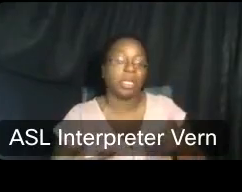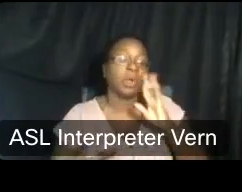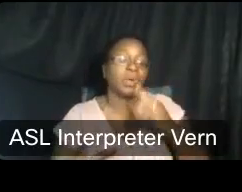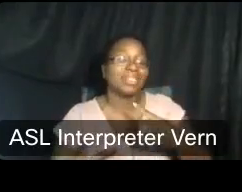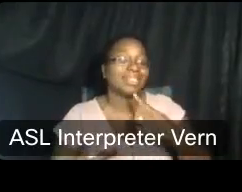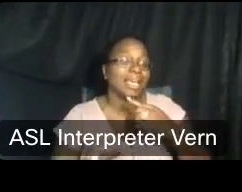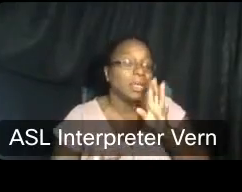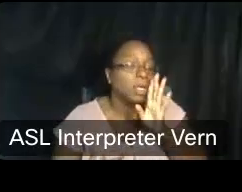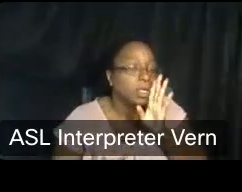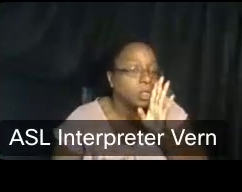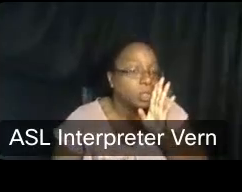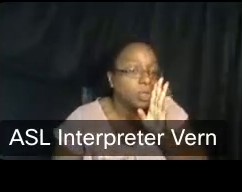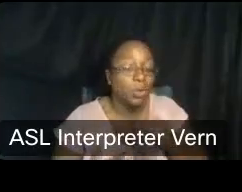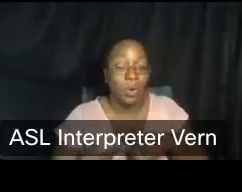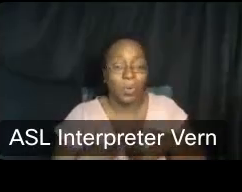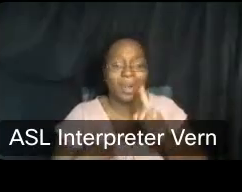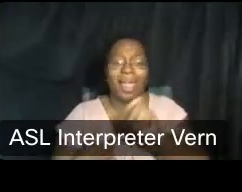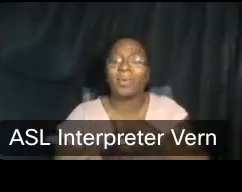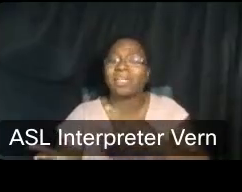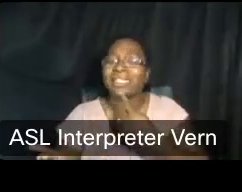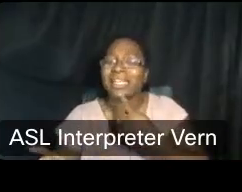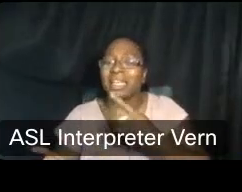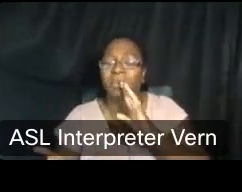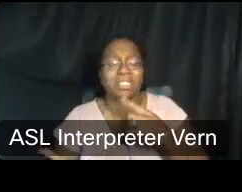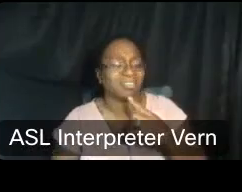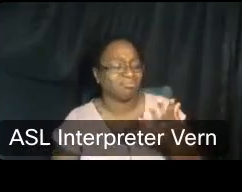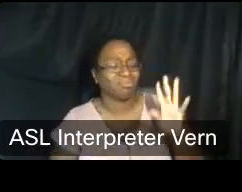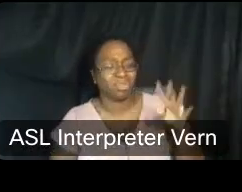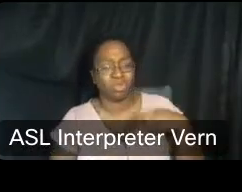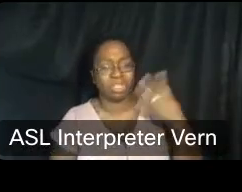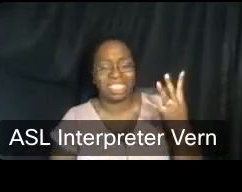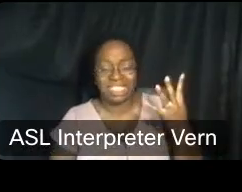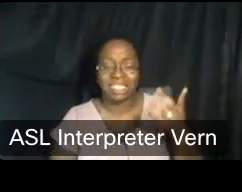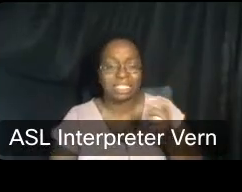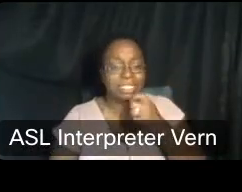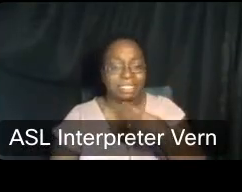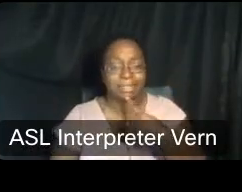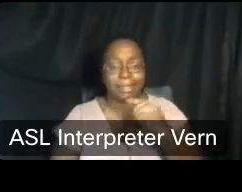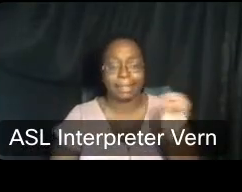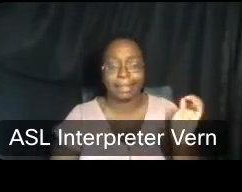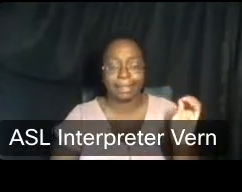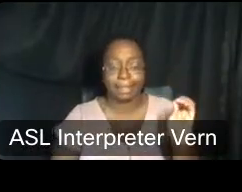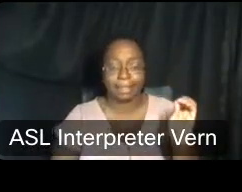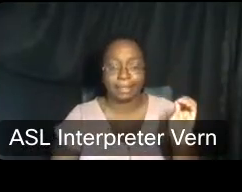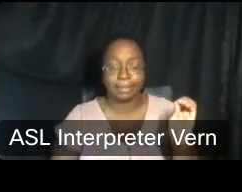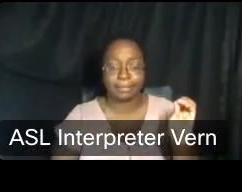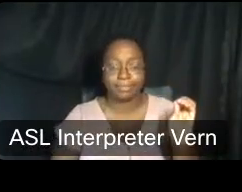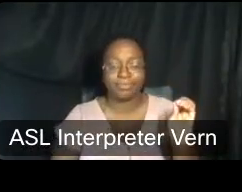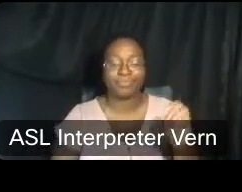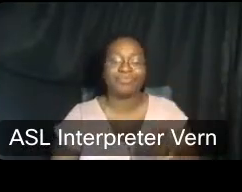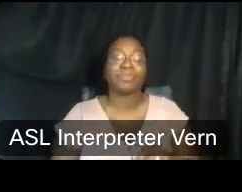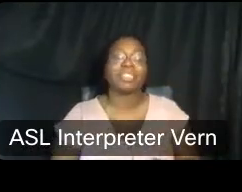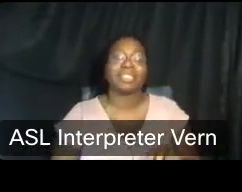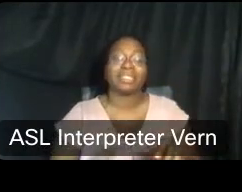his breath. And when I'd ask what he had said, he'd tell me I'm crazy and that he didn't say anything." And the second